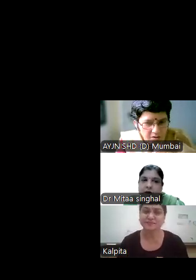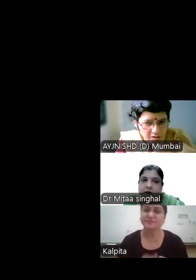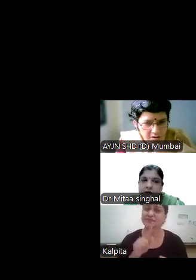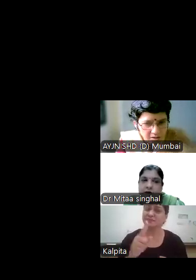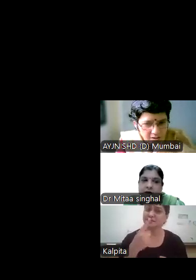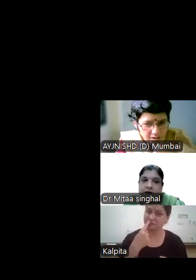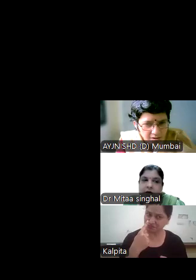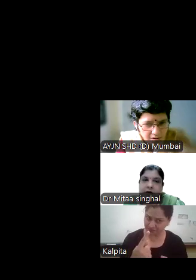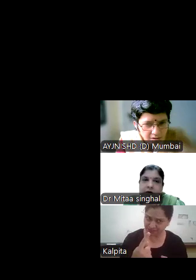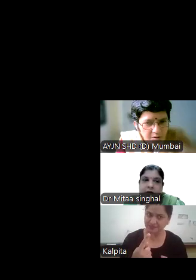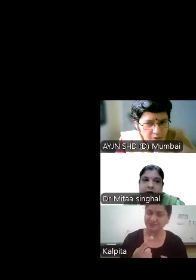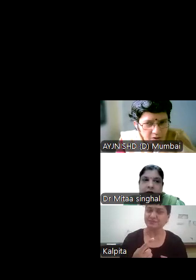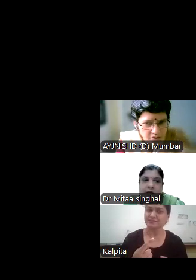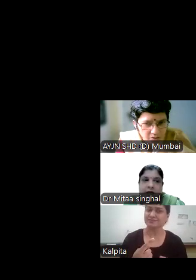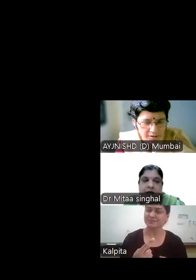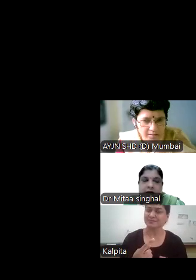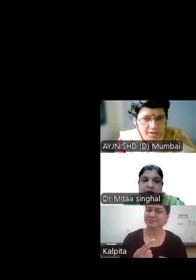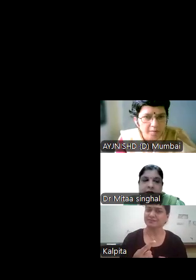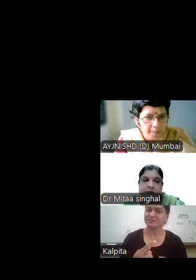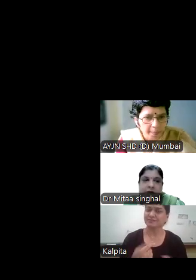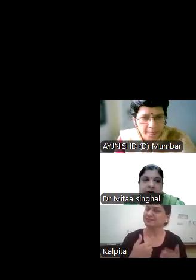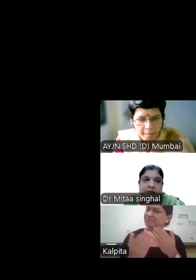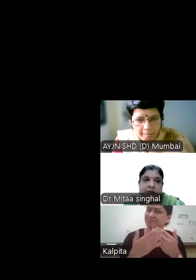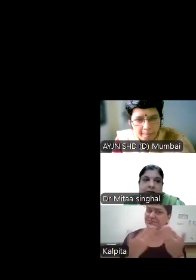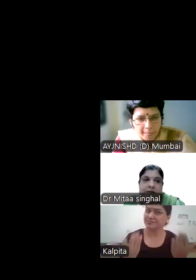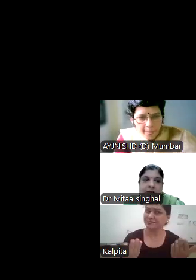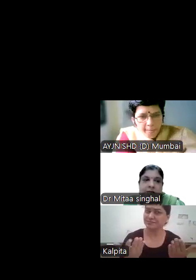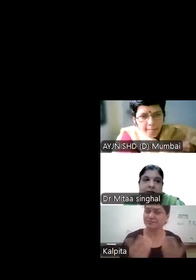ahead, or I mean, Yeah, wanted I'll to go show? ahead. Yeah.